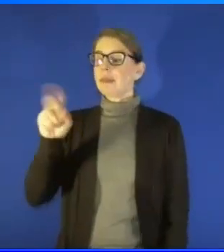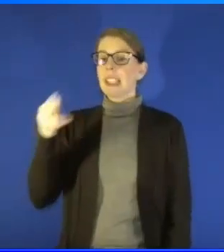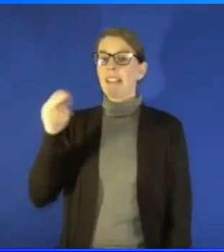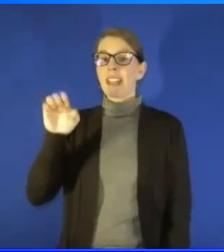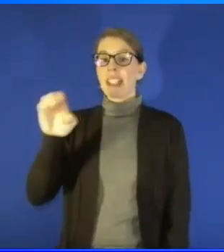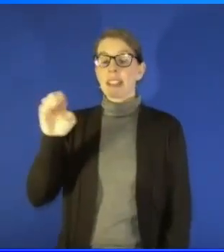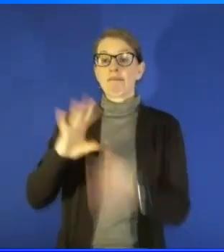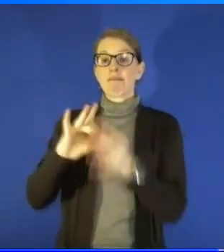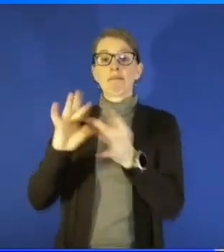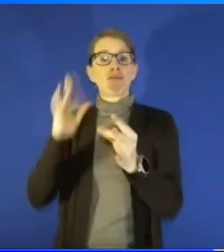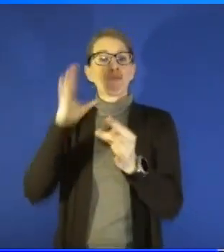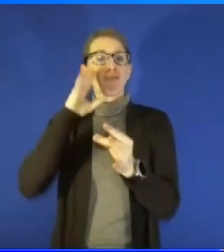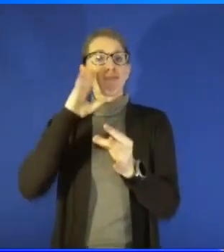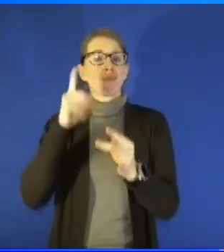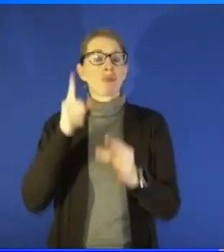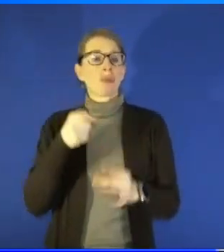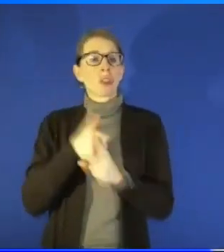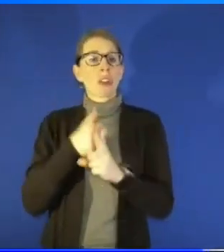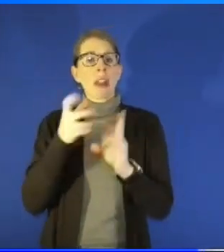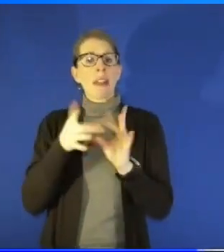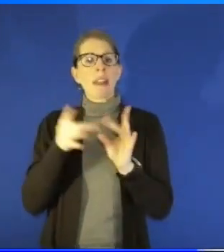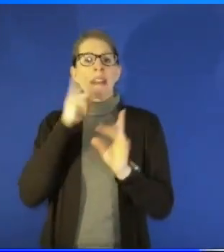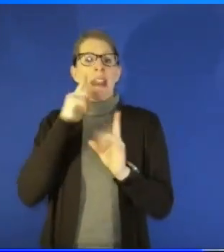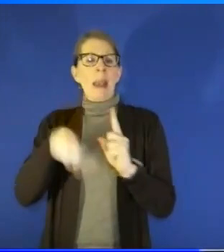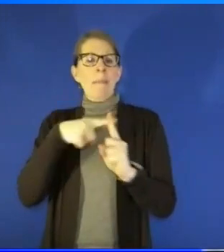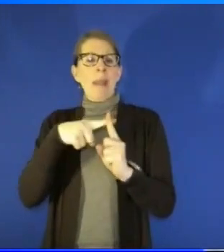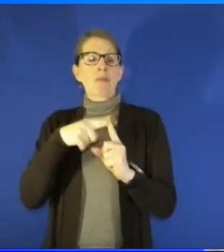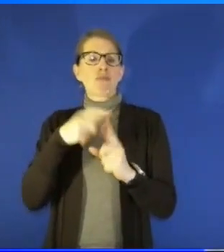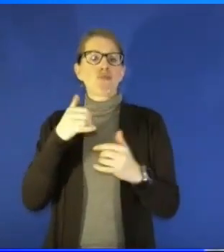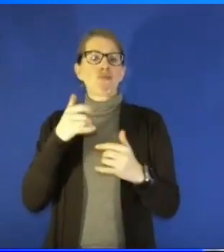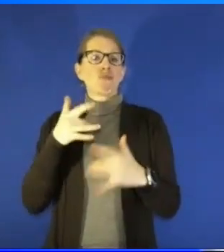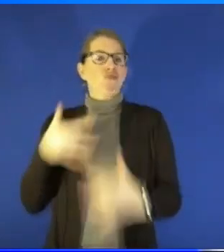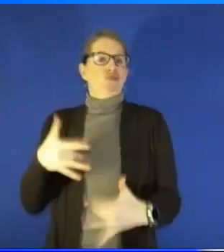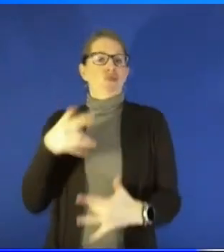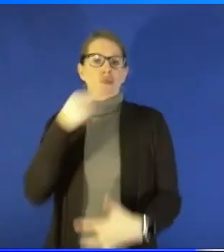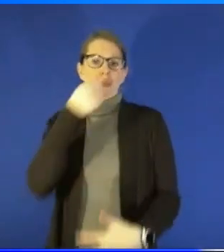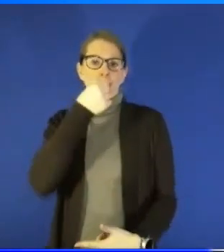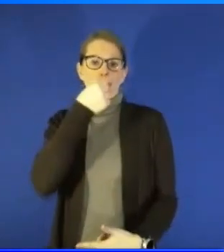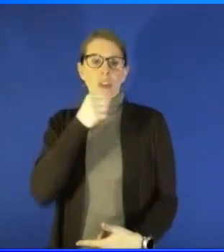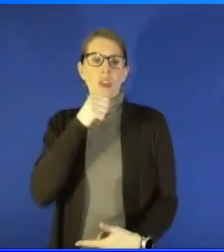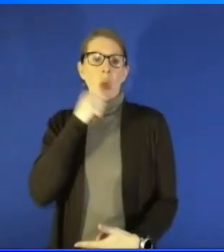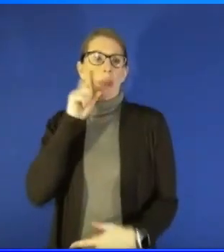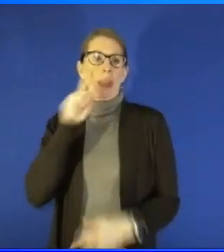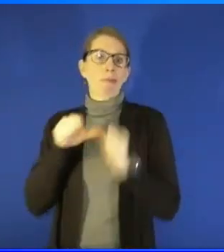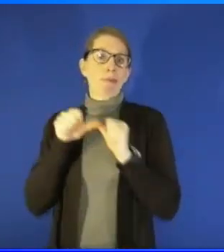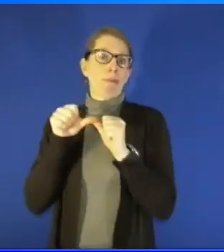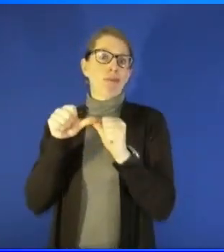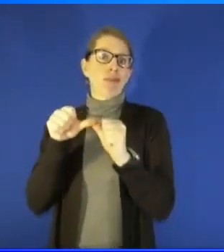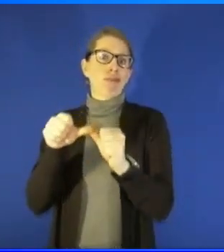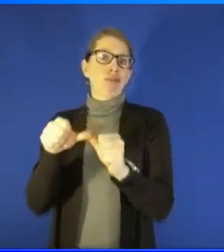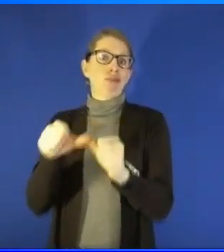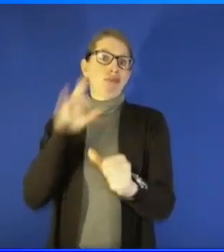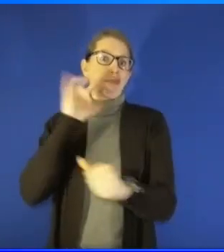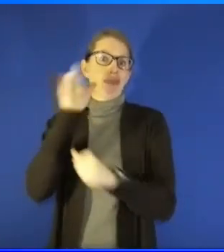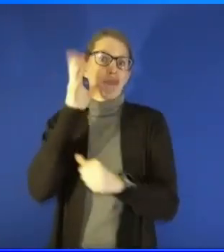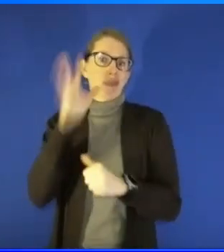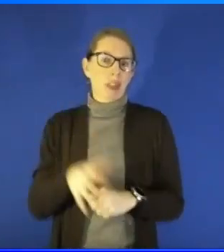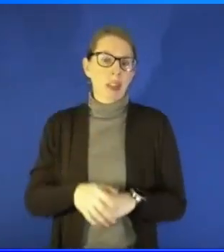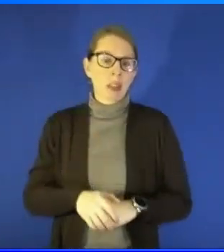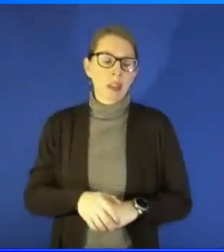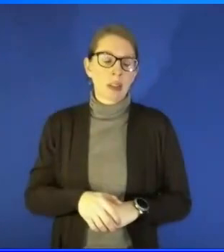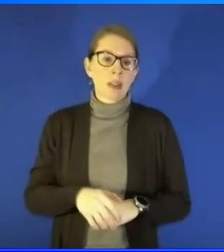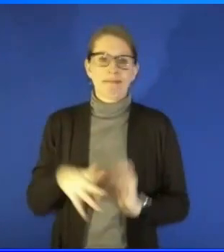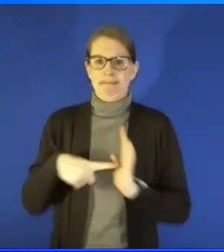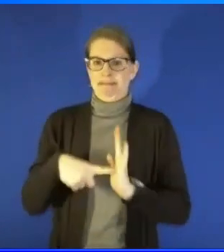about, the common cold. We don't think about lingering effects from the common cold. And a lot of